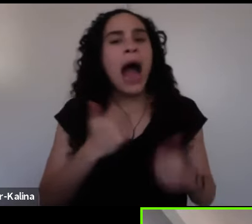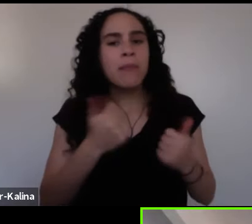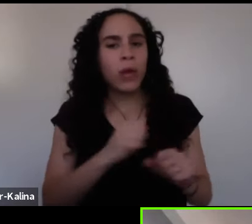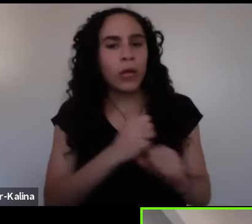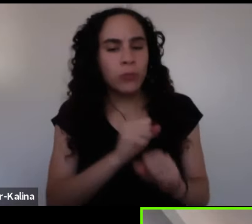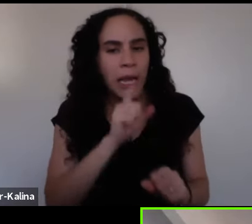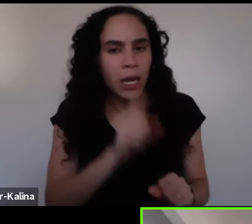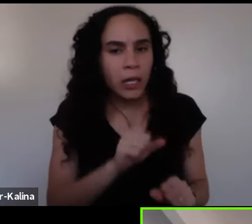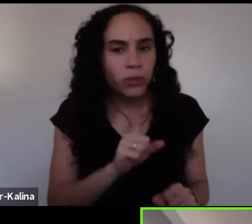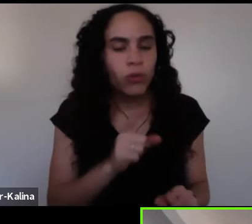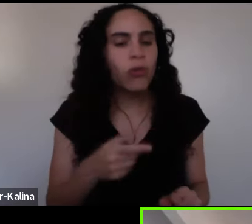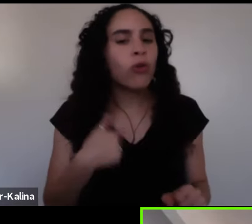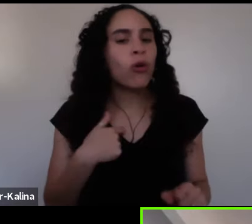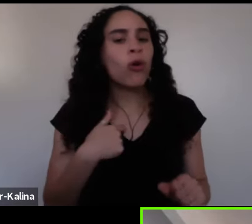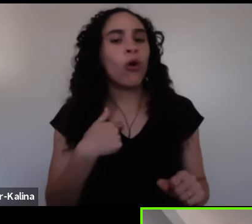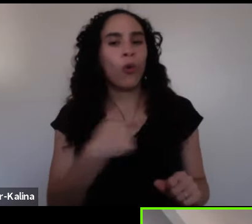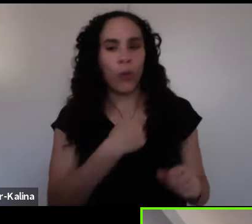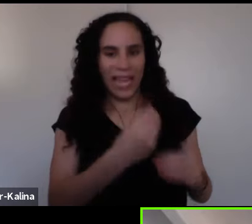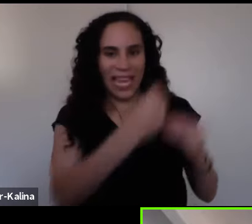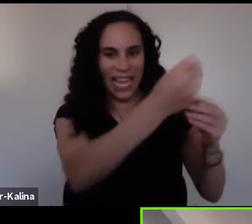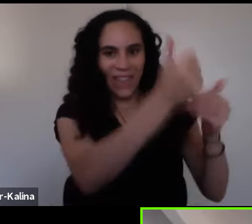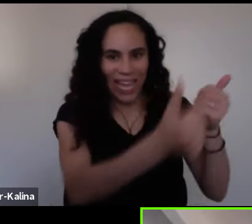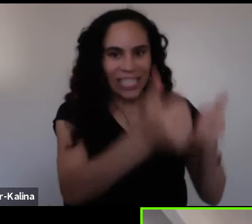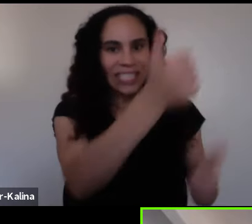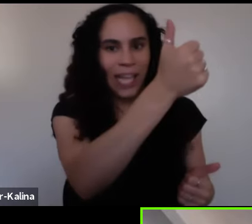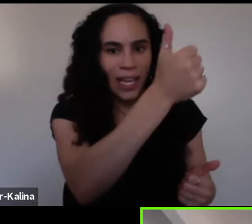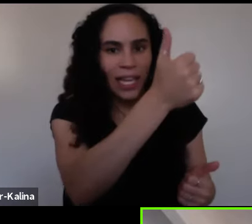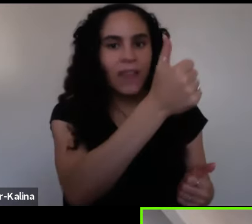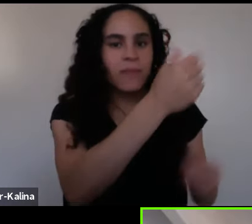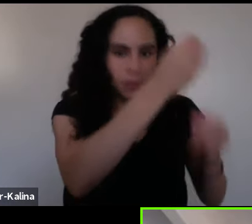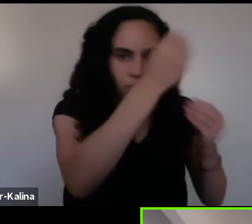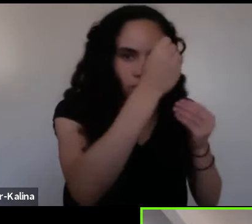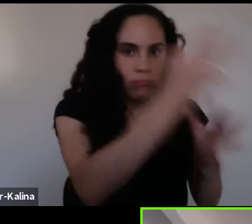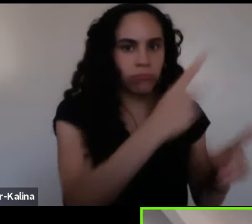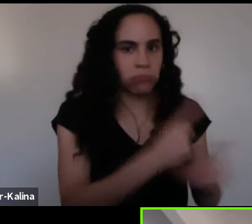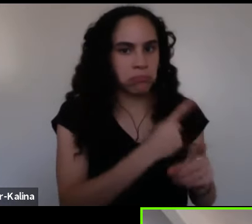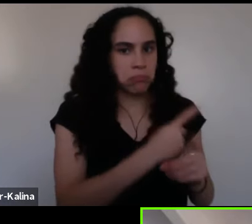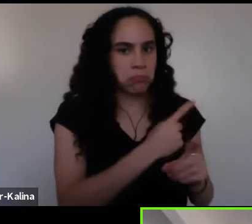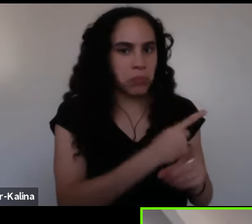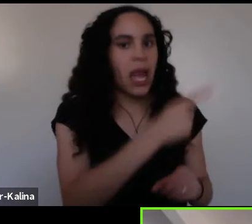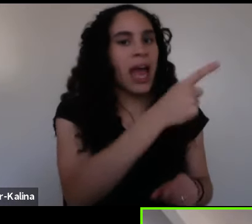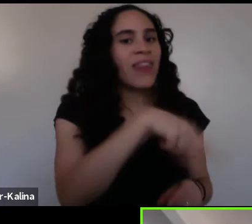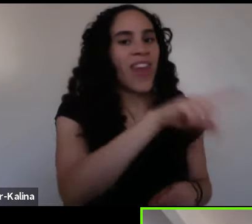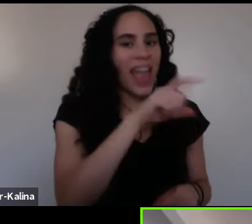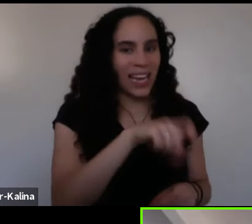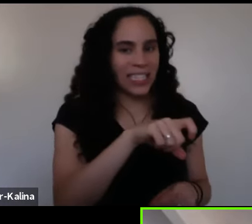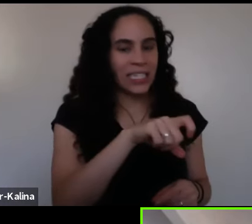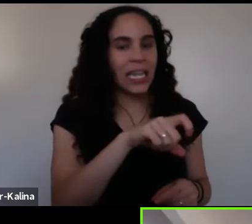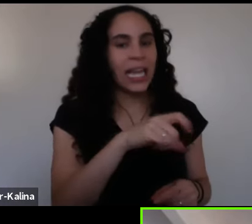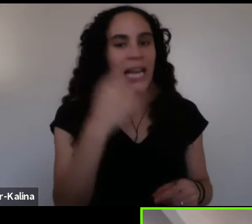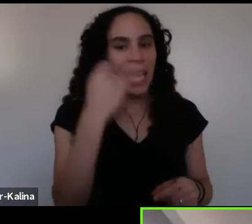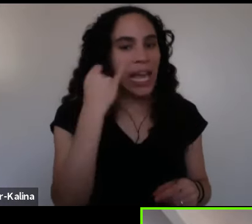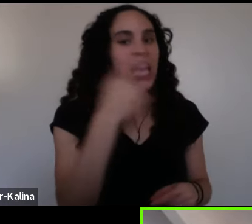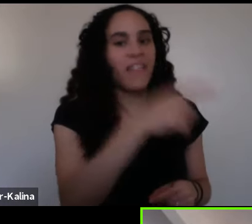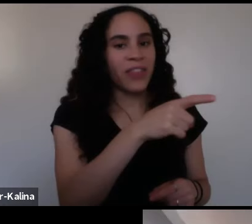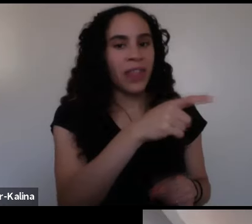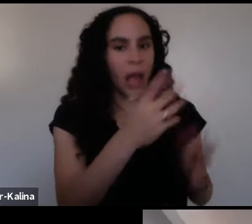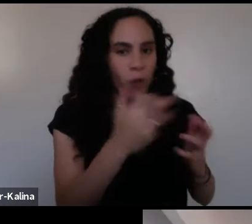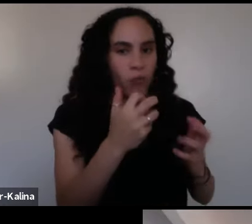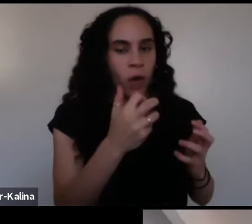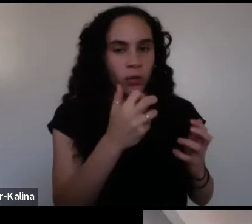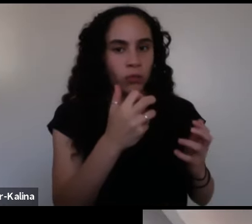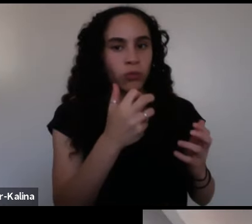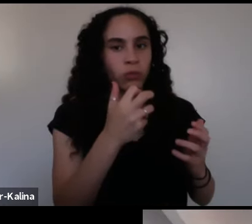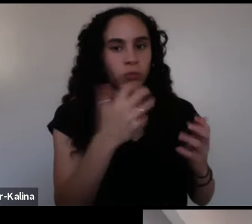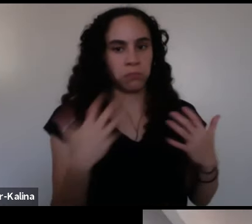give our executives the information that they need in order for them to walk into those situations courageously, right?